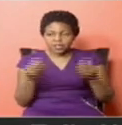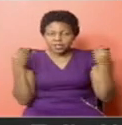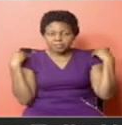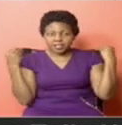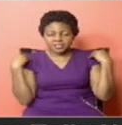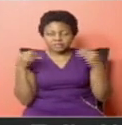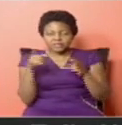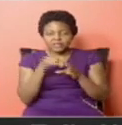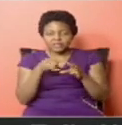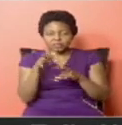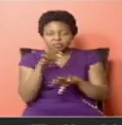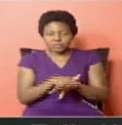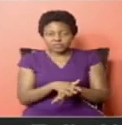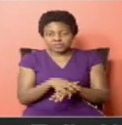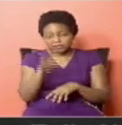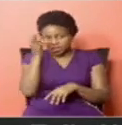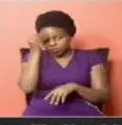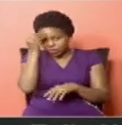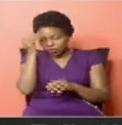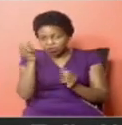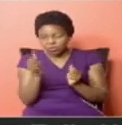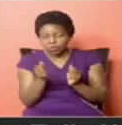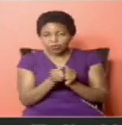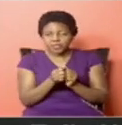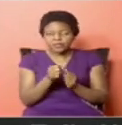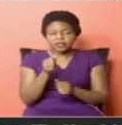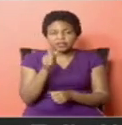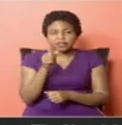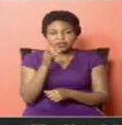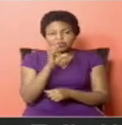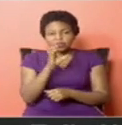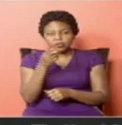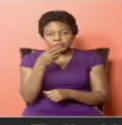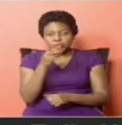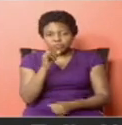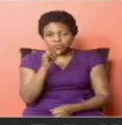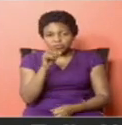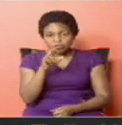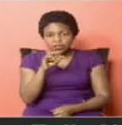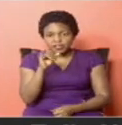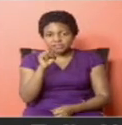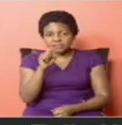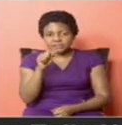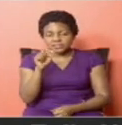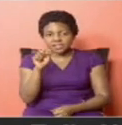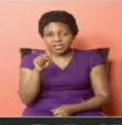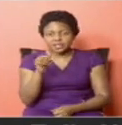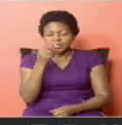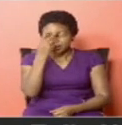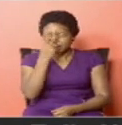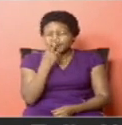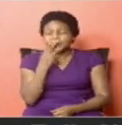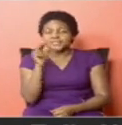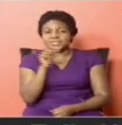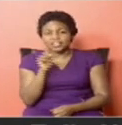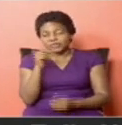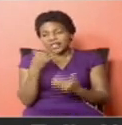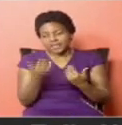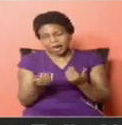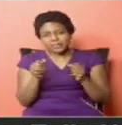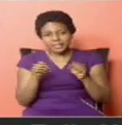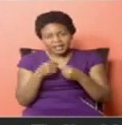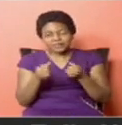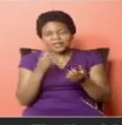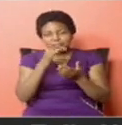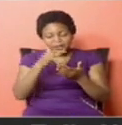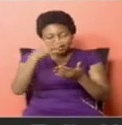inclusive education with Christian Blind Mission. She, her CV may take the entire time allocated